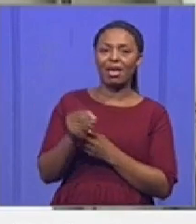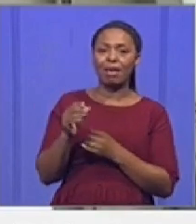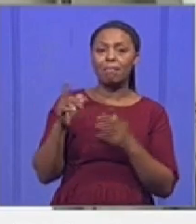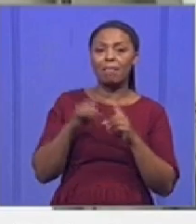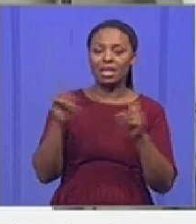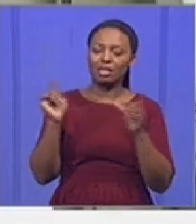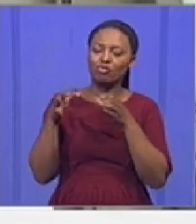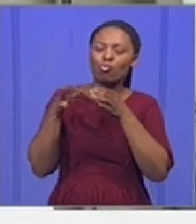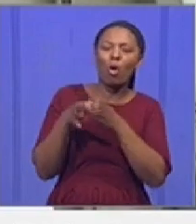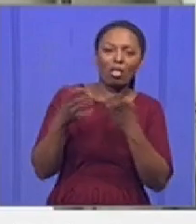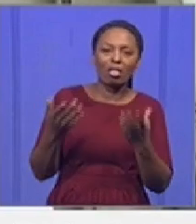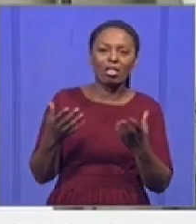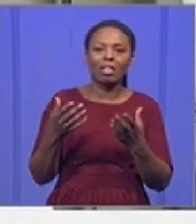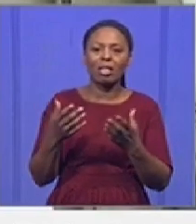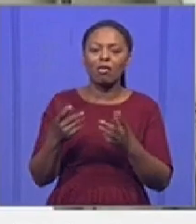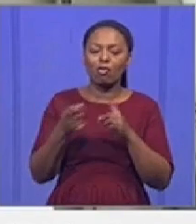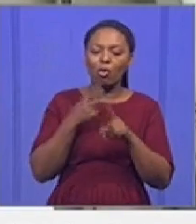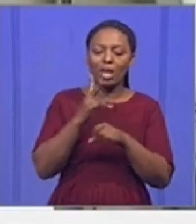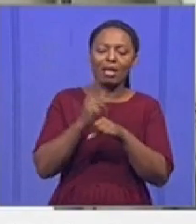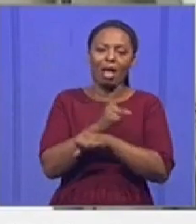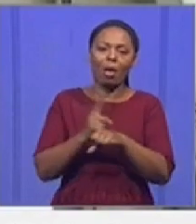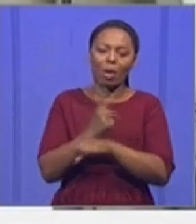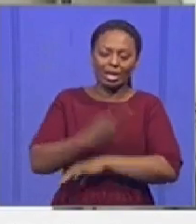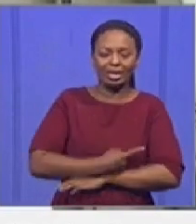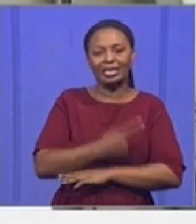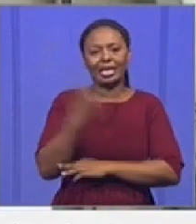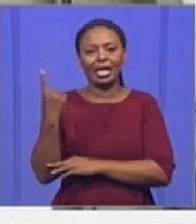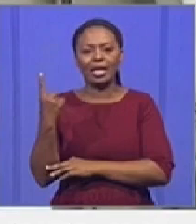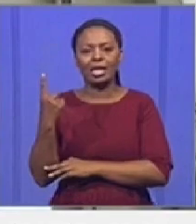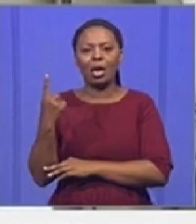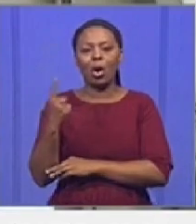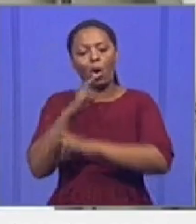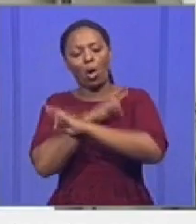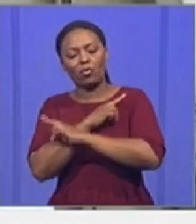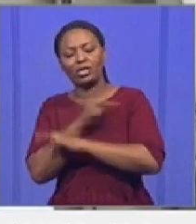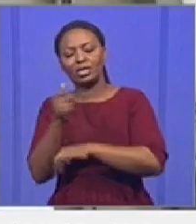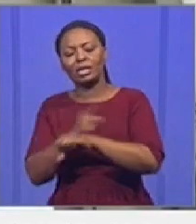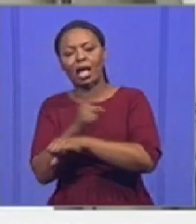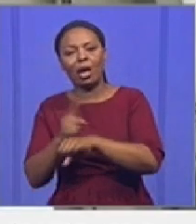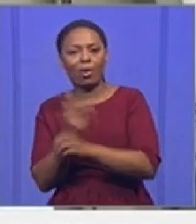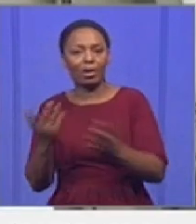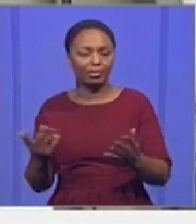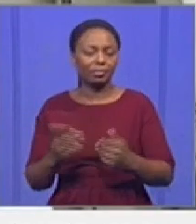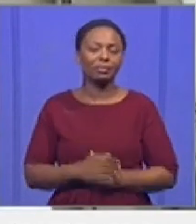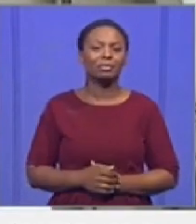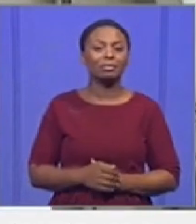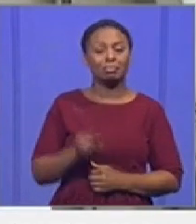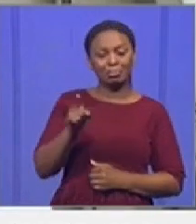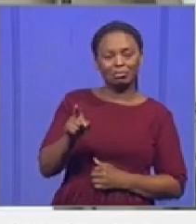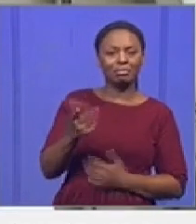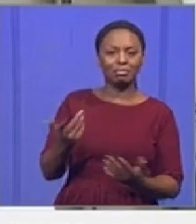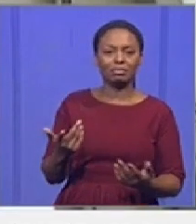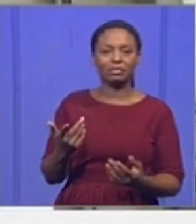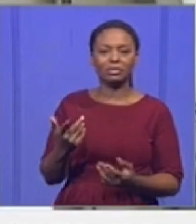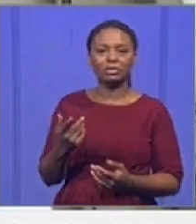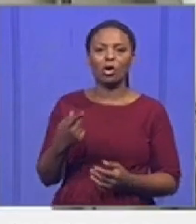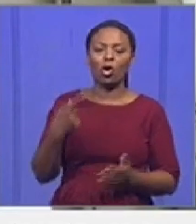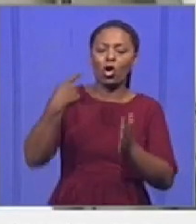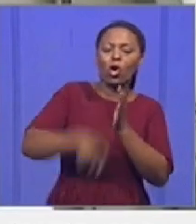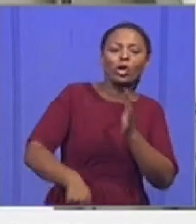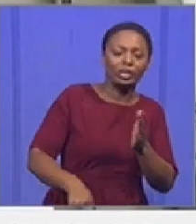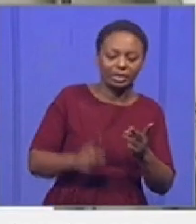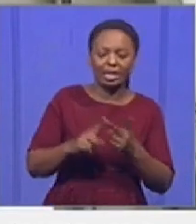company, out of the 8 hours in a day, you are off for 6 hours. You'll have the costs and